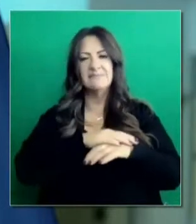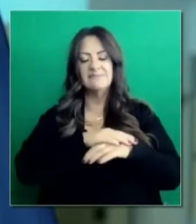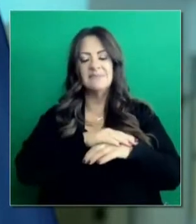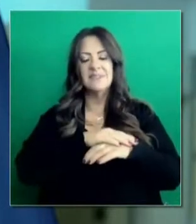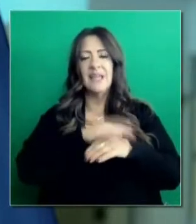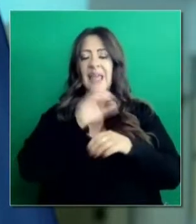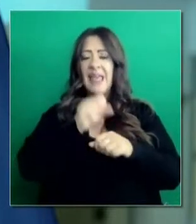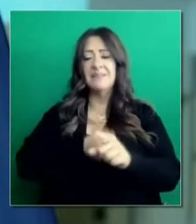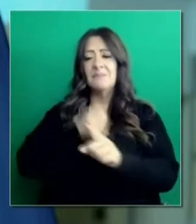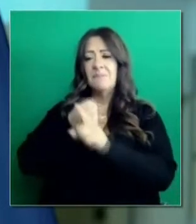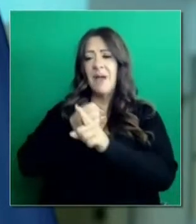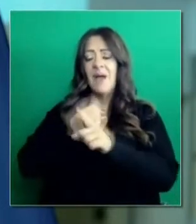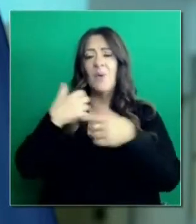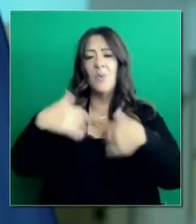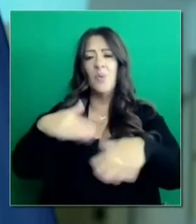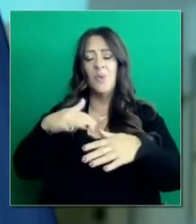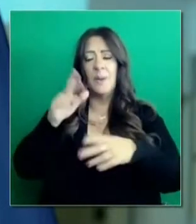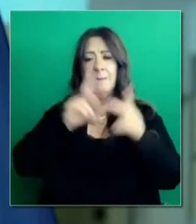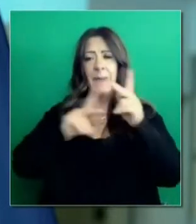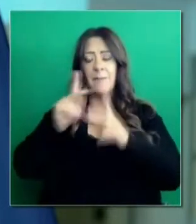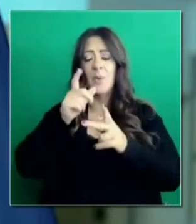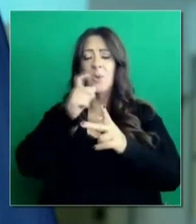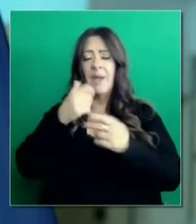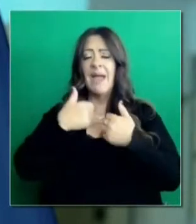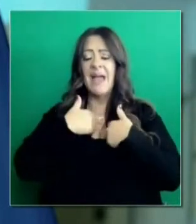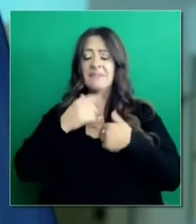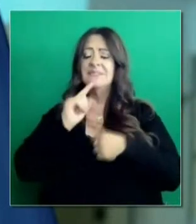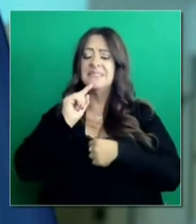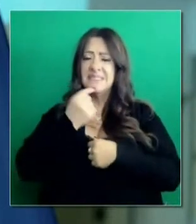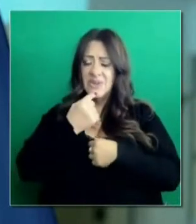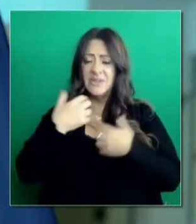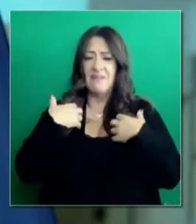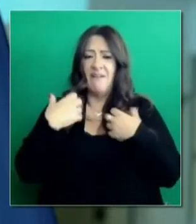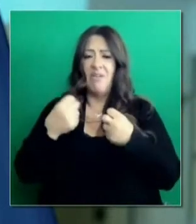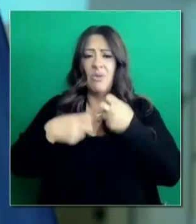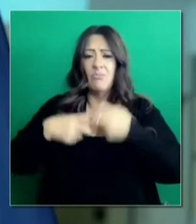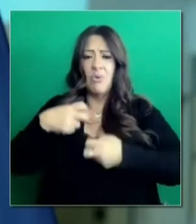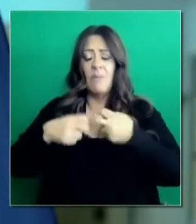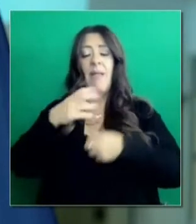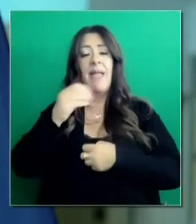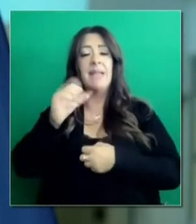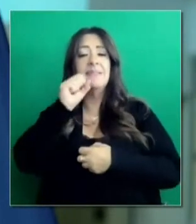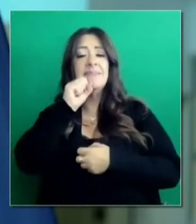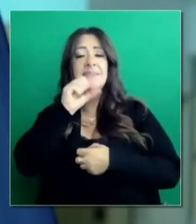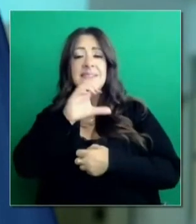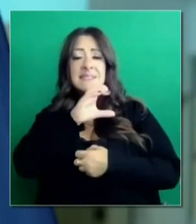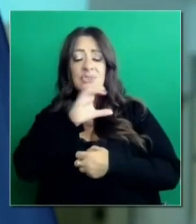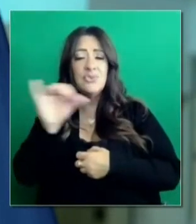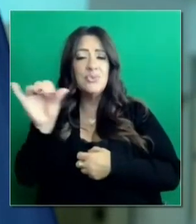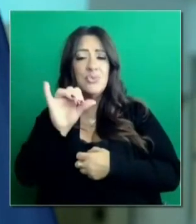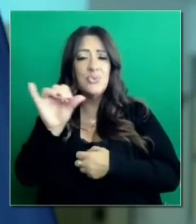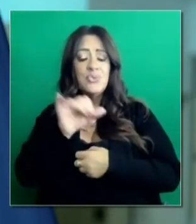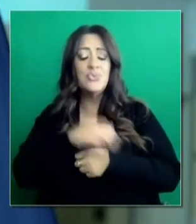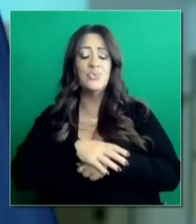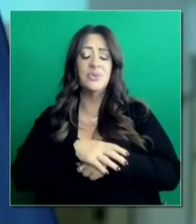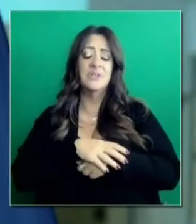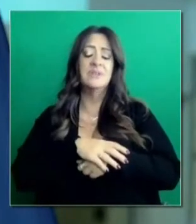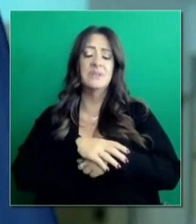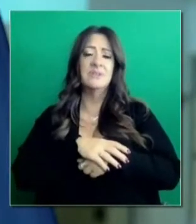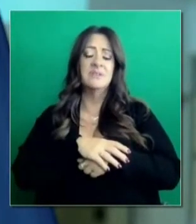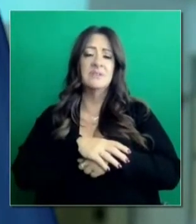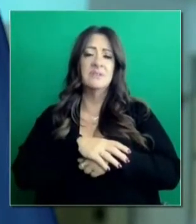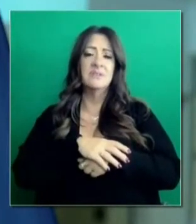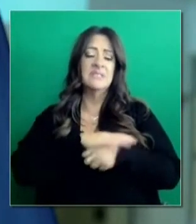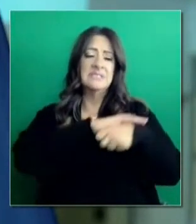those with comorbidities, pre-existing conditions, and other issues that could further exacerbate their health.